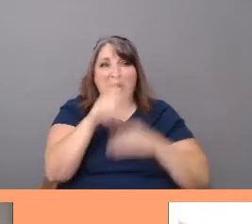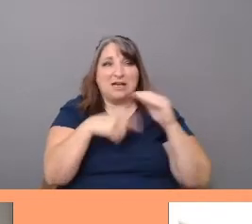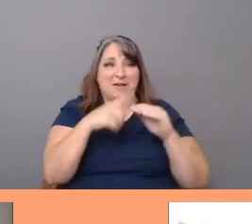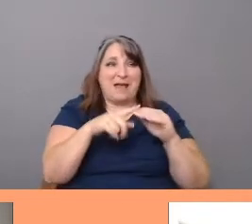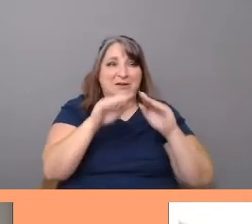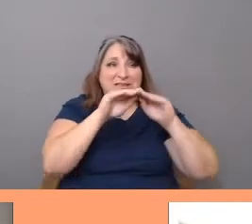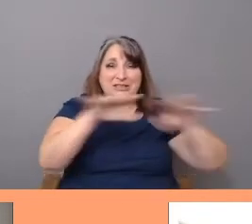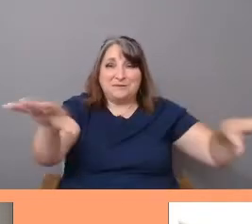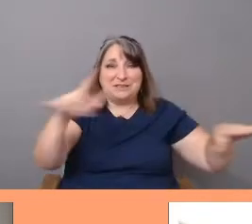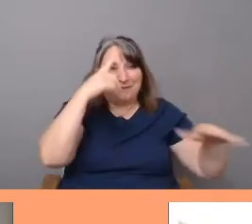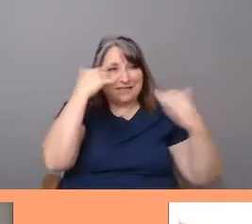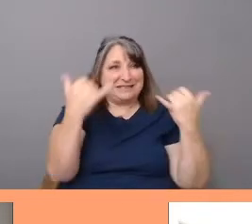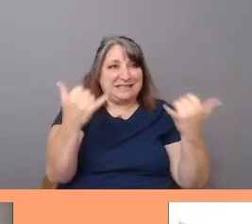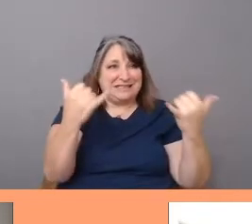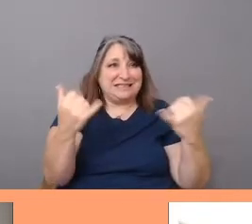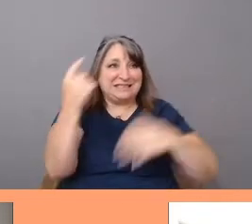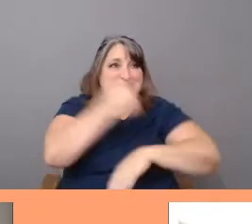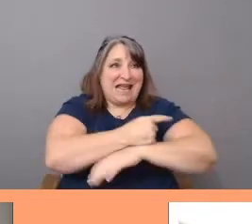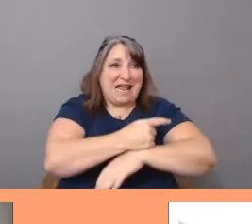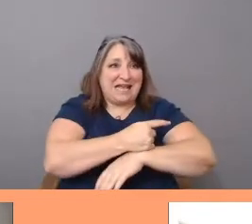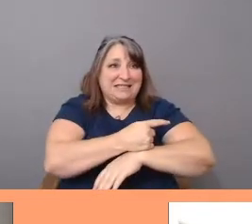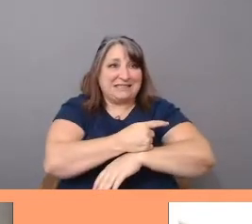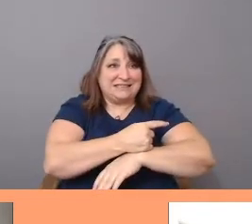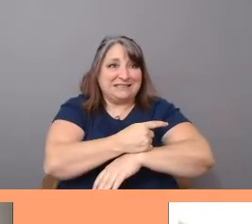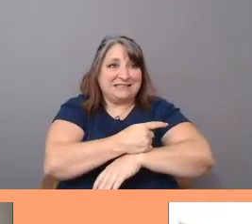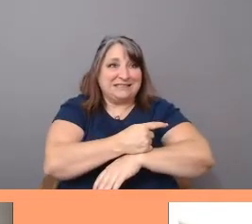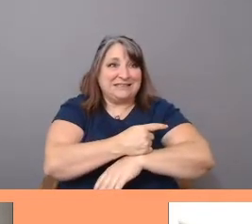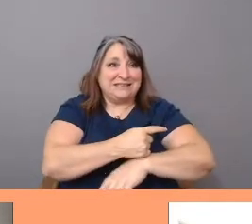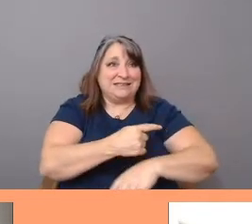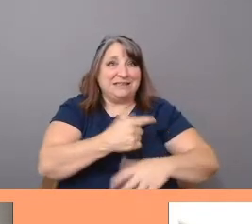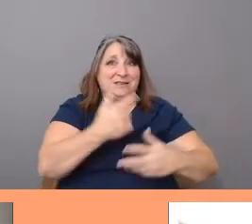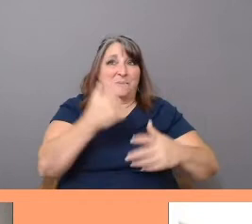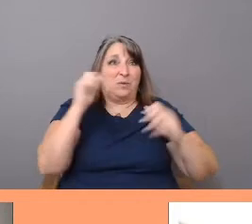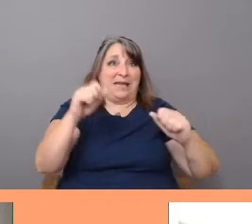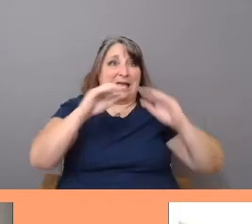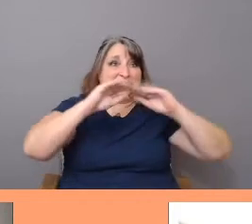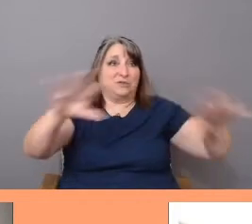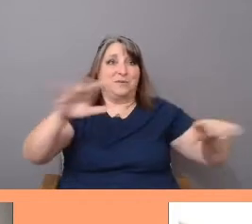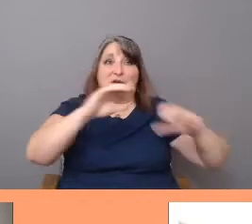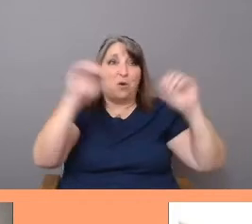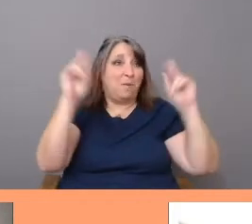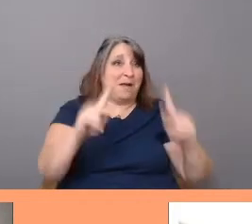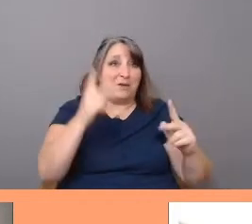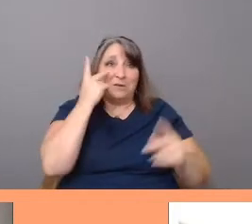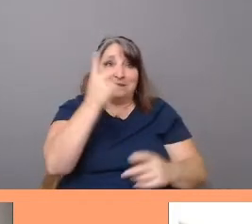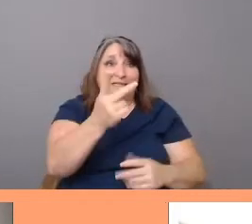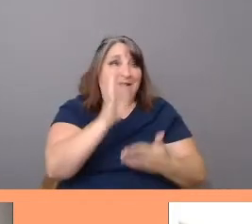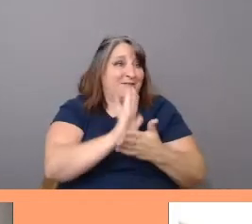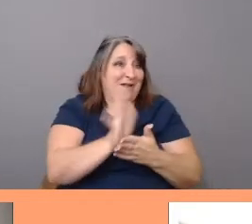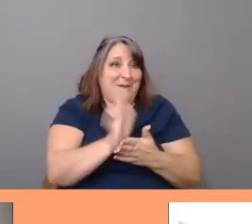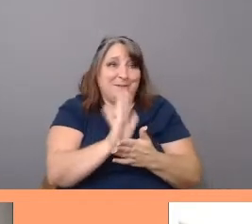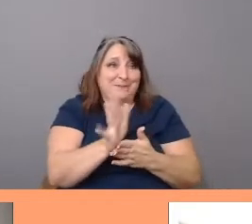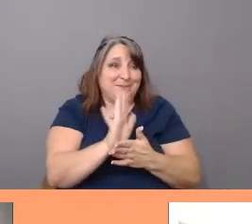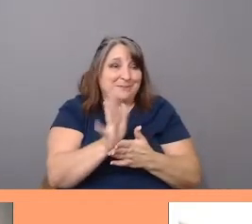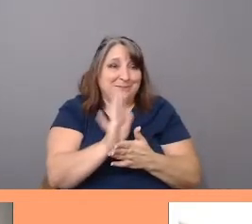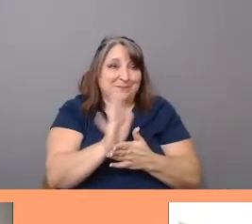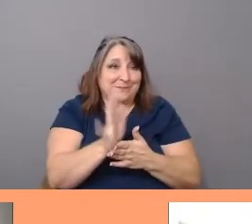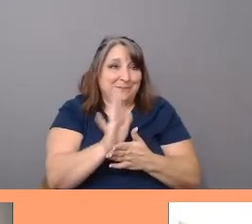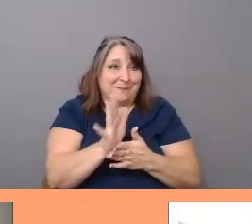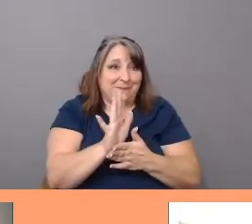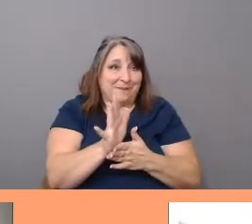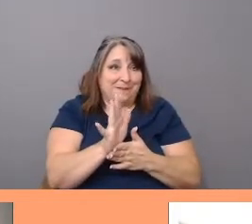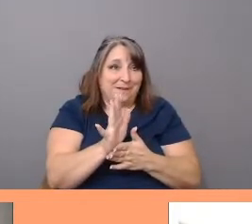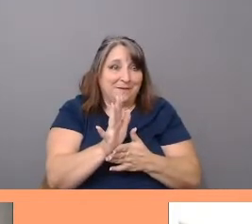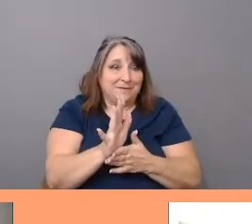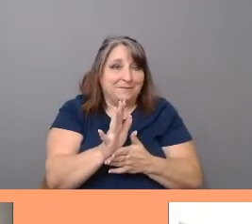Because these days, film can have distribution, but nobody will see it. The filmmaker will go and won't